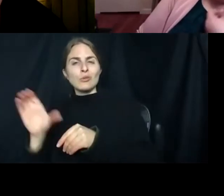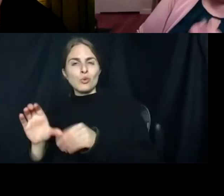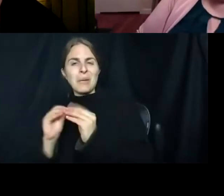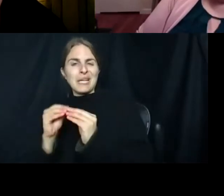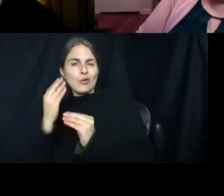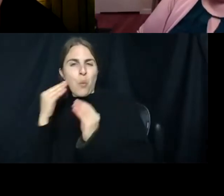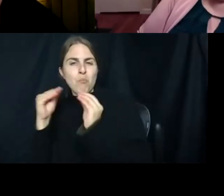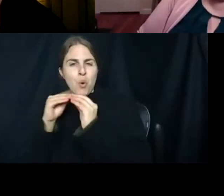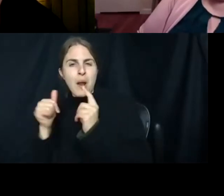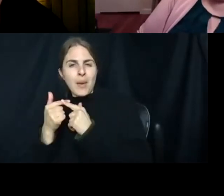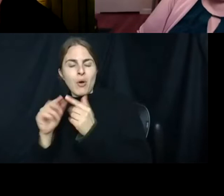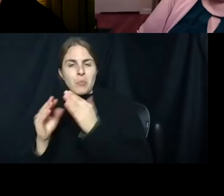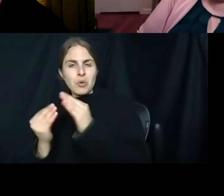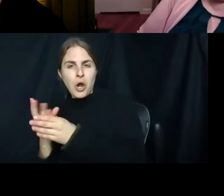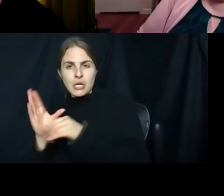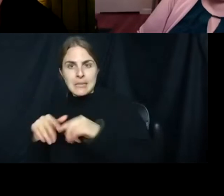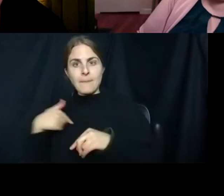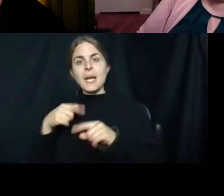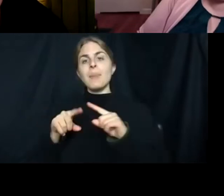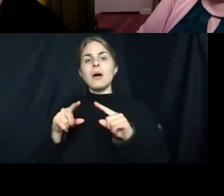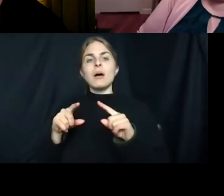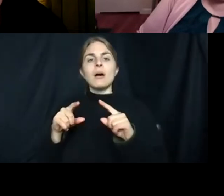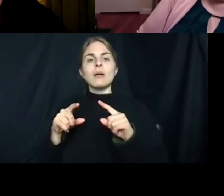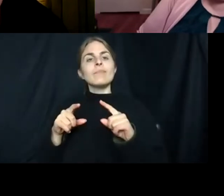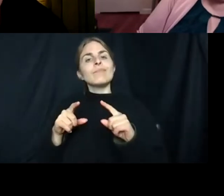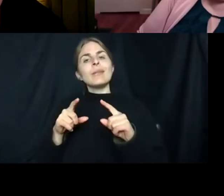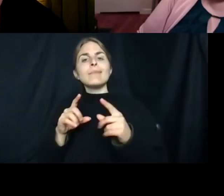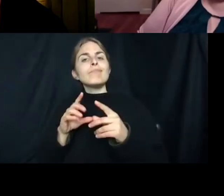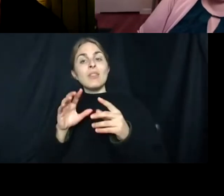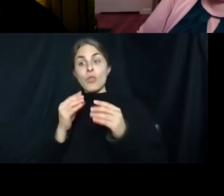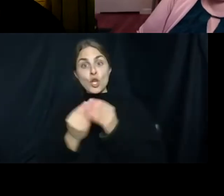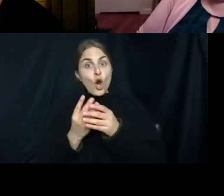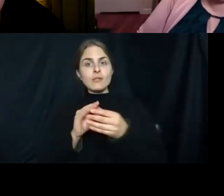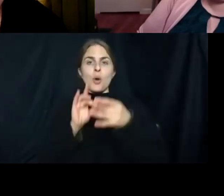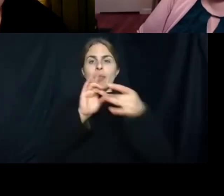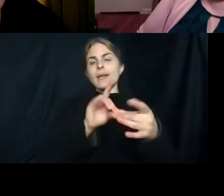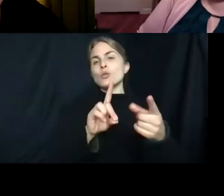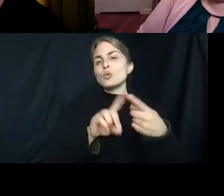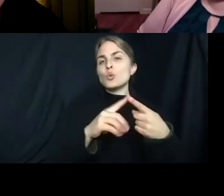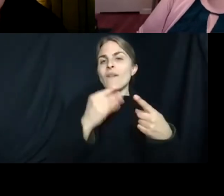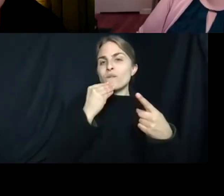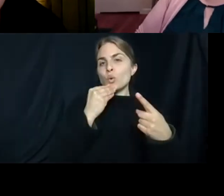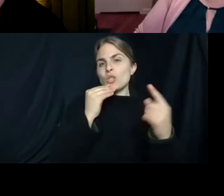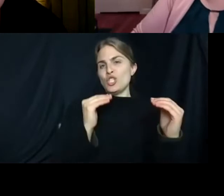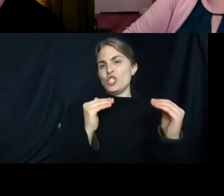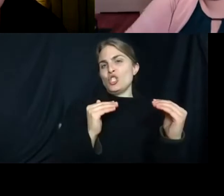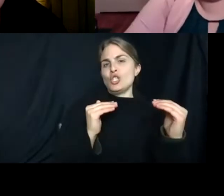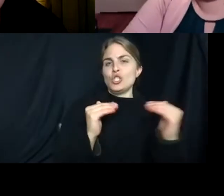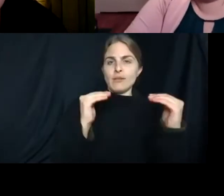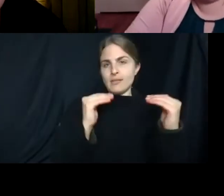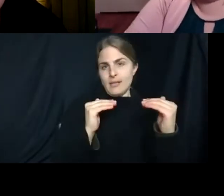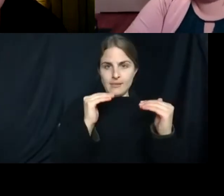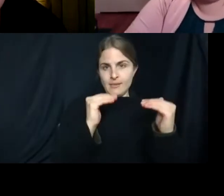you know, that are sort of connected to a food justice, you know, so can you talk about that a little bit?